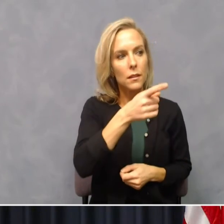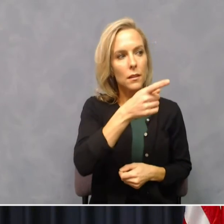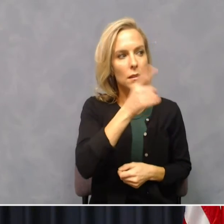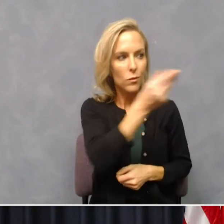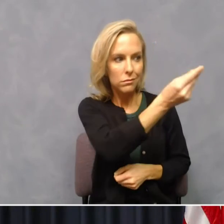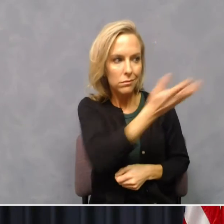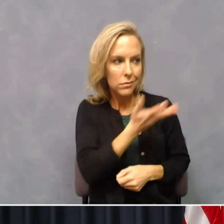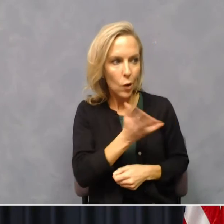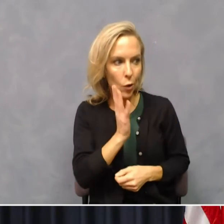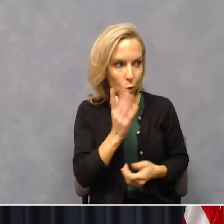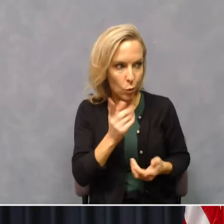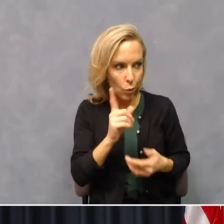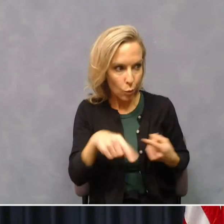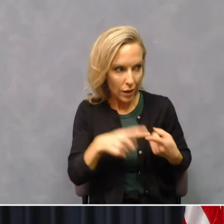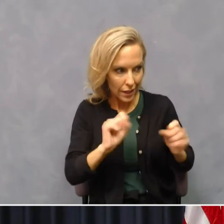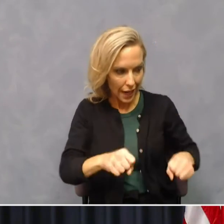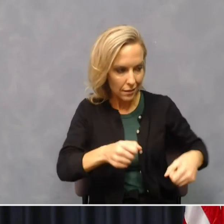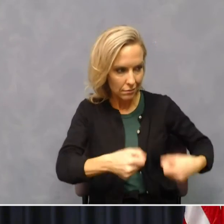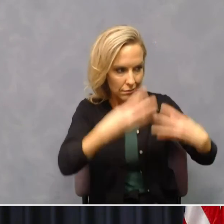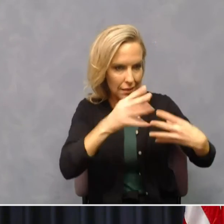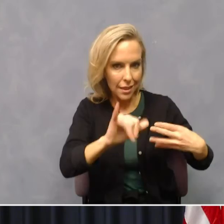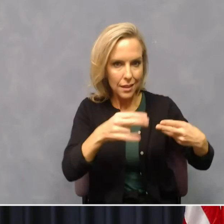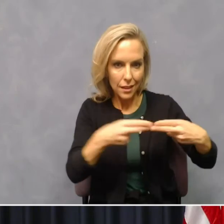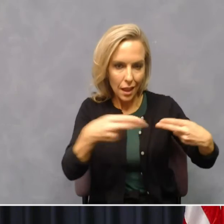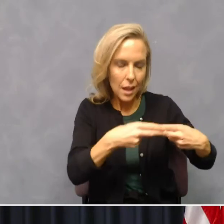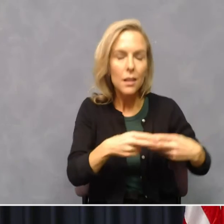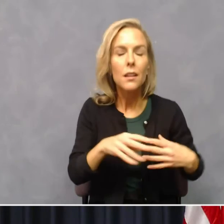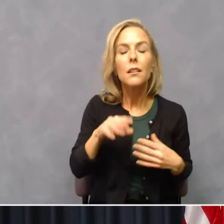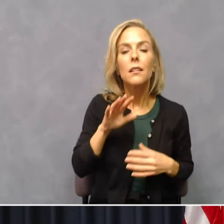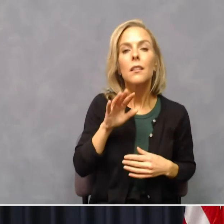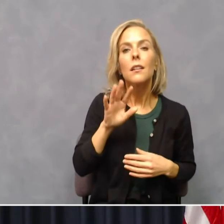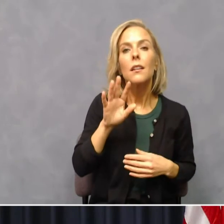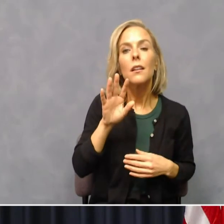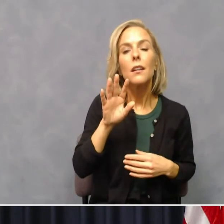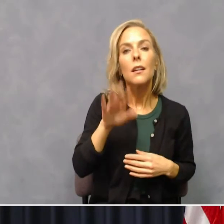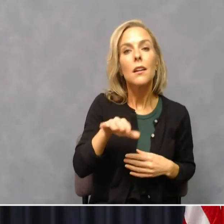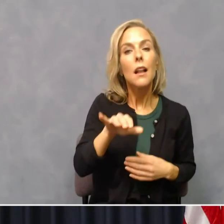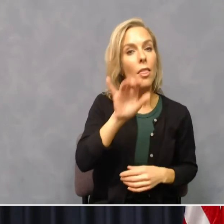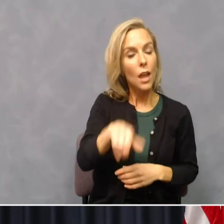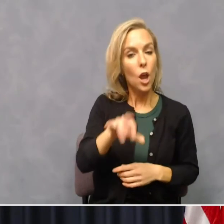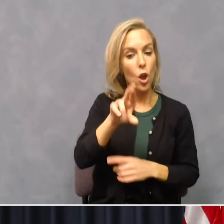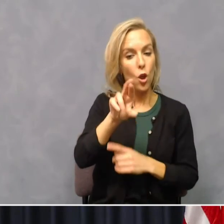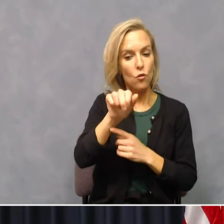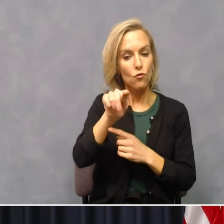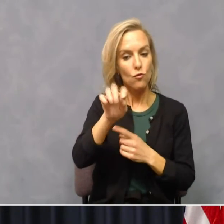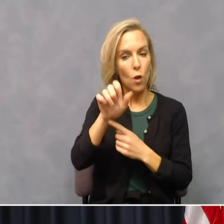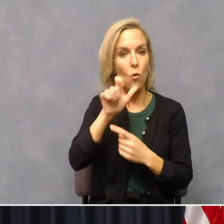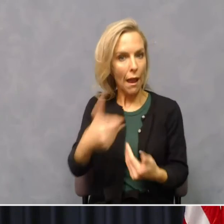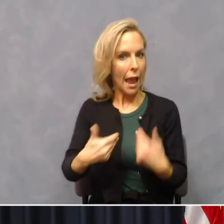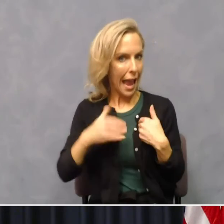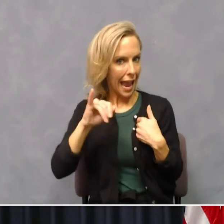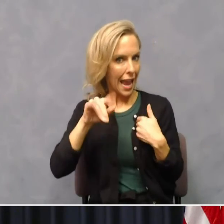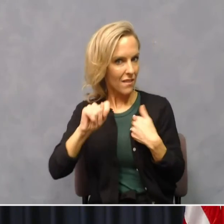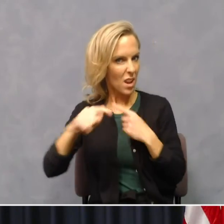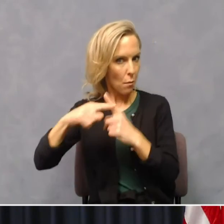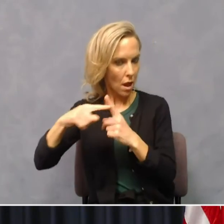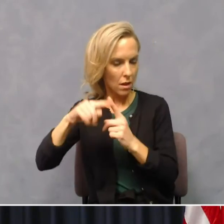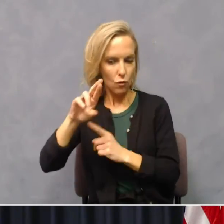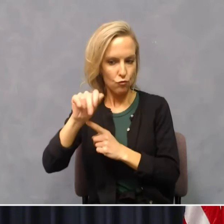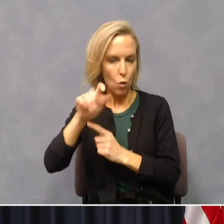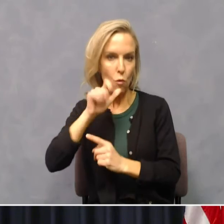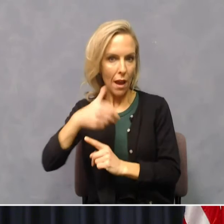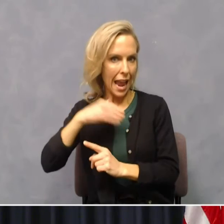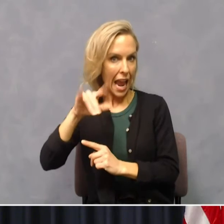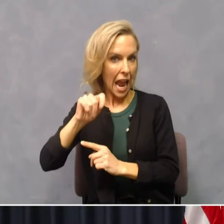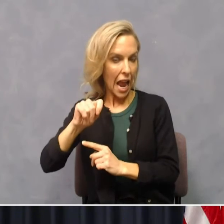slide up. Positivity rate, which is calculated differently, which shouldn't be impacted as much